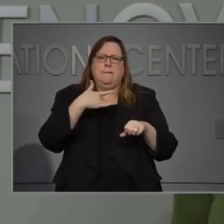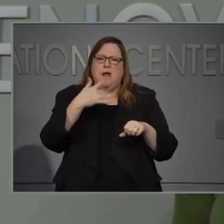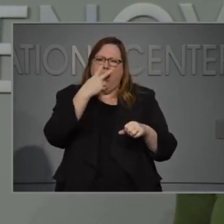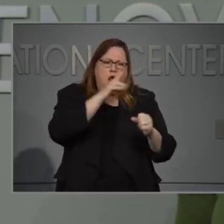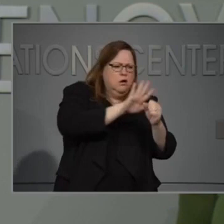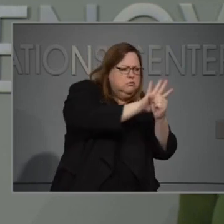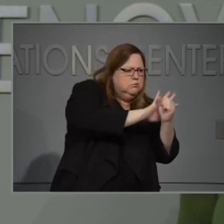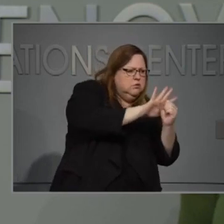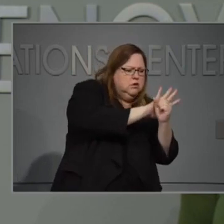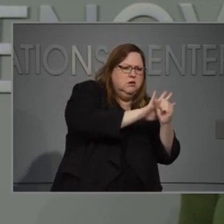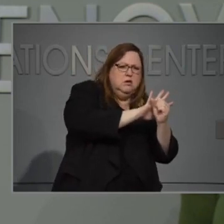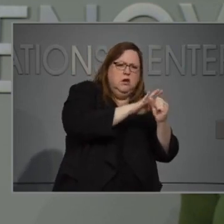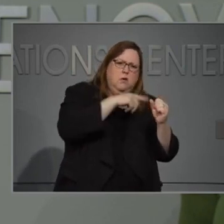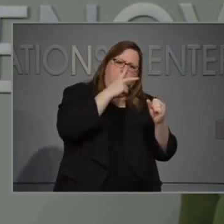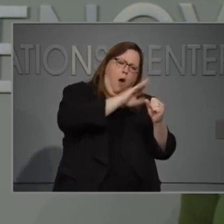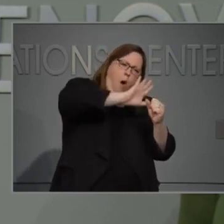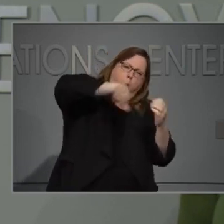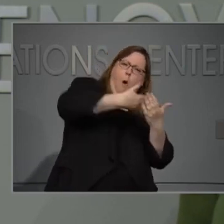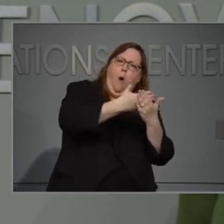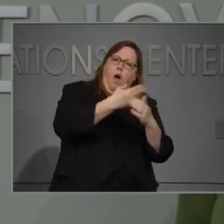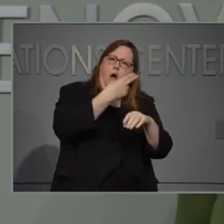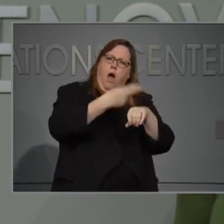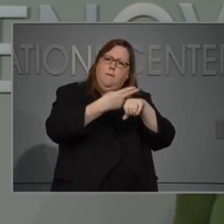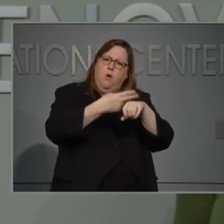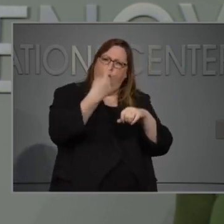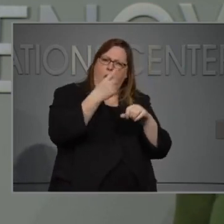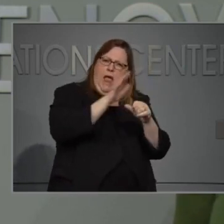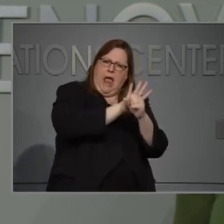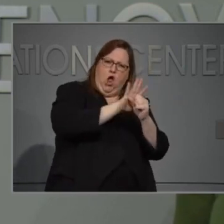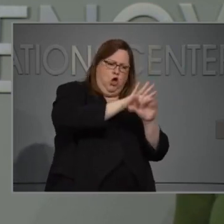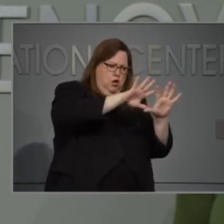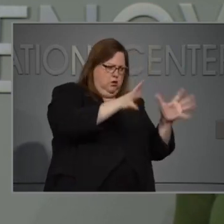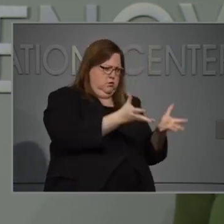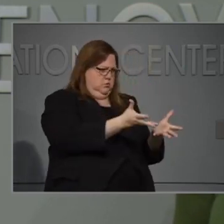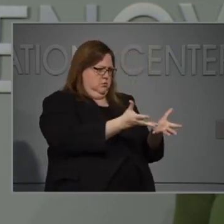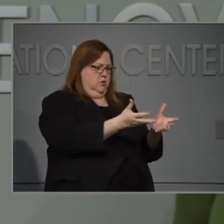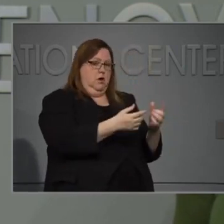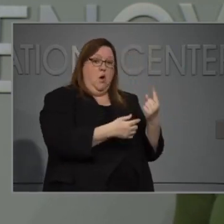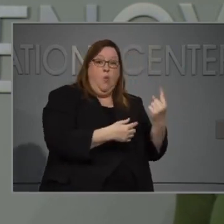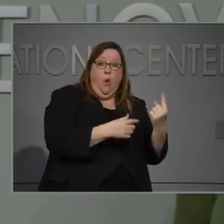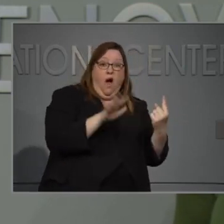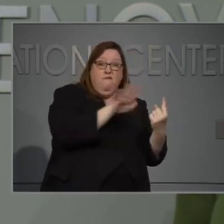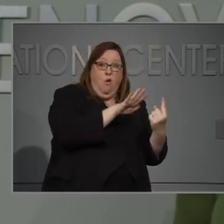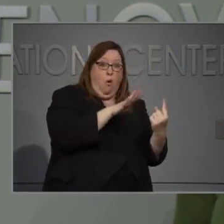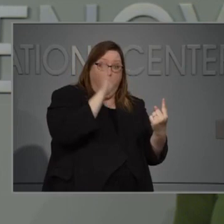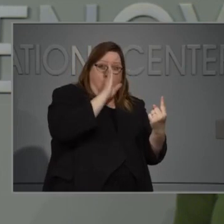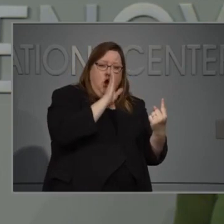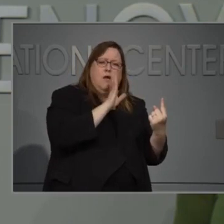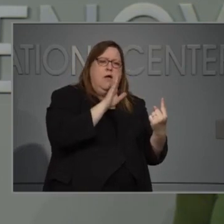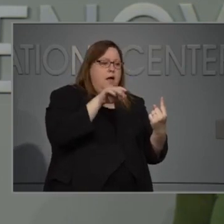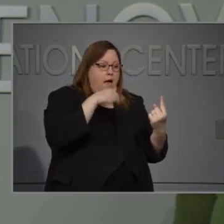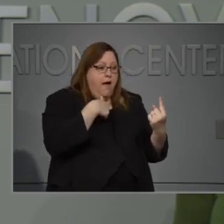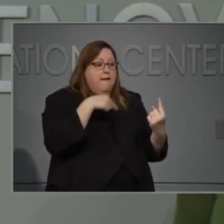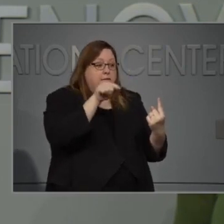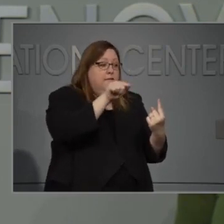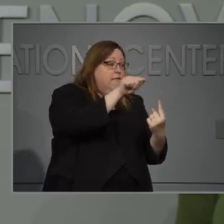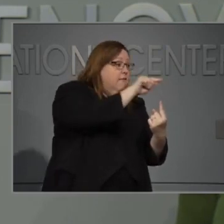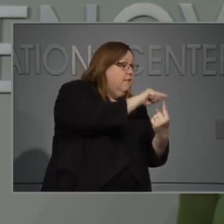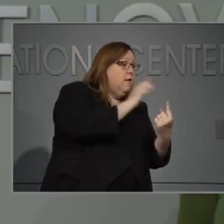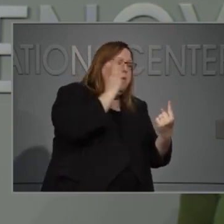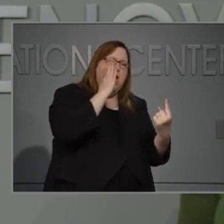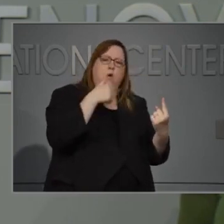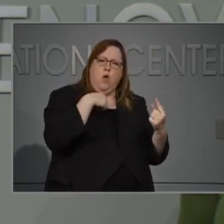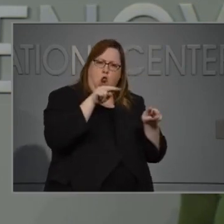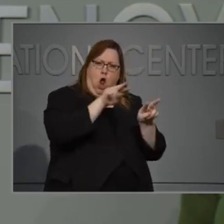from that entire region to have a conversation about hospital capacity. We did just that. For example, I mentioned that